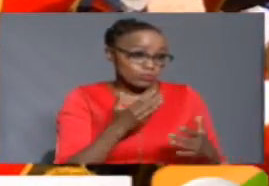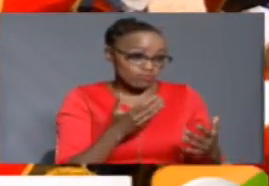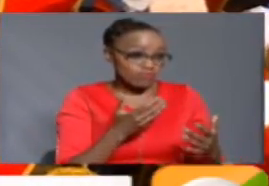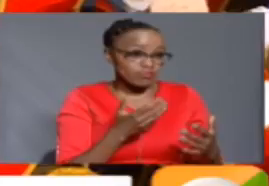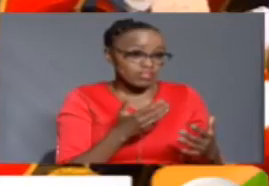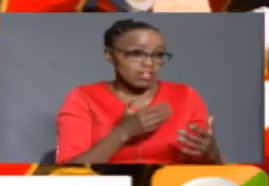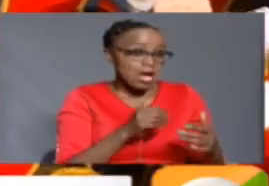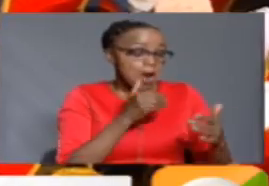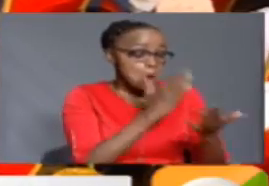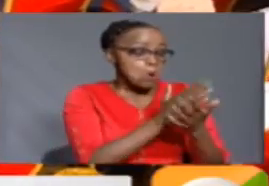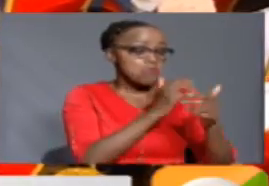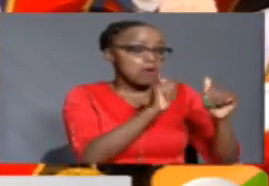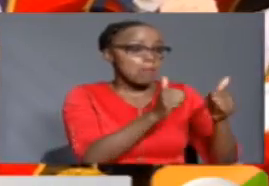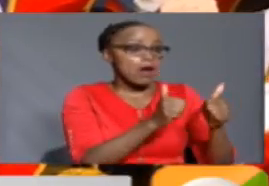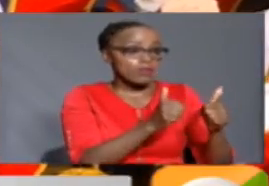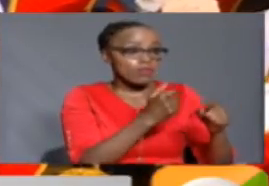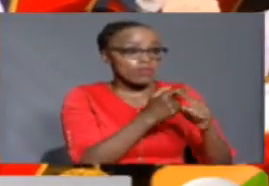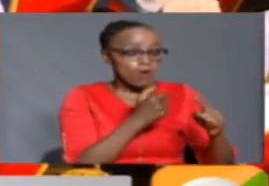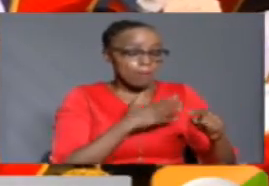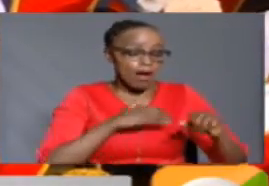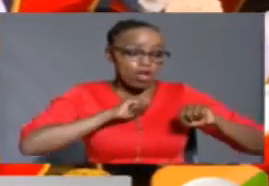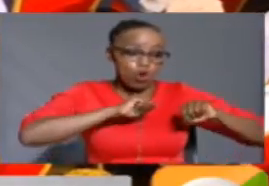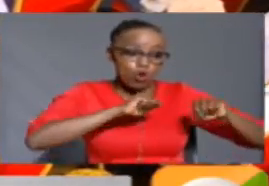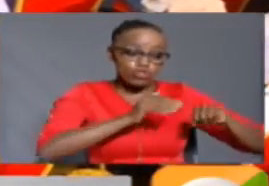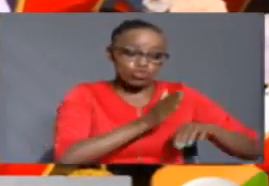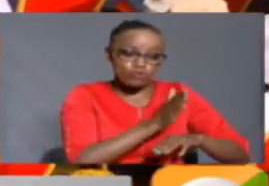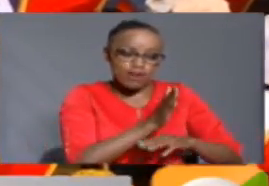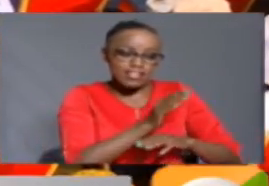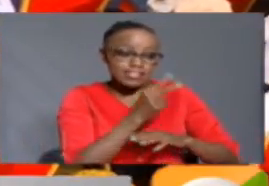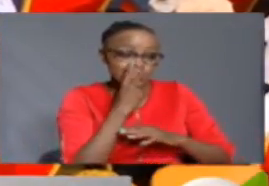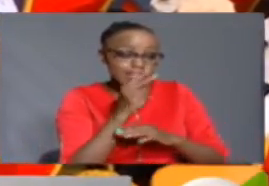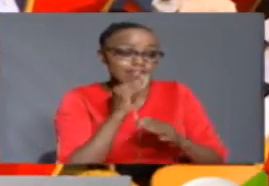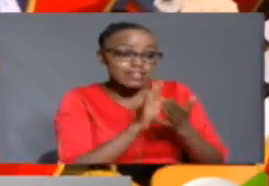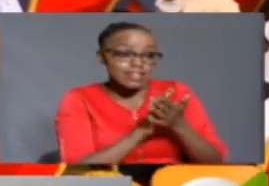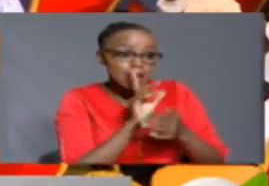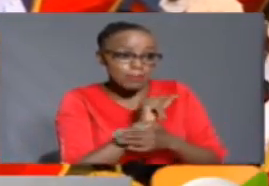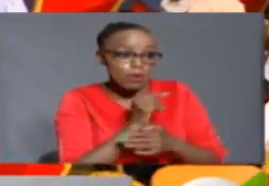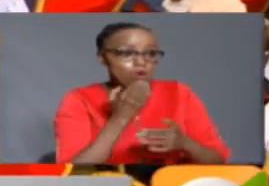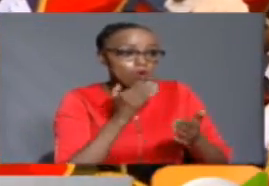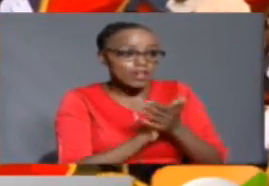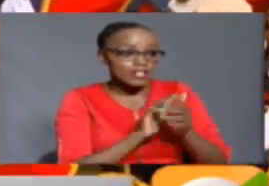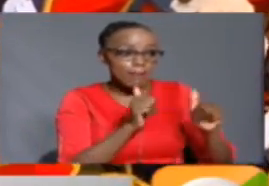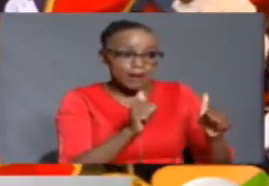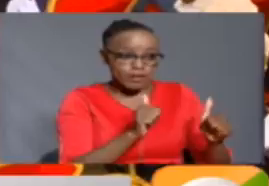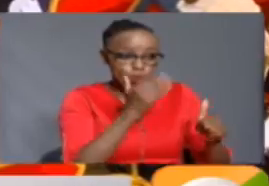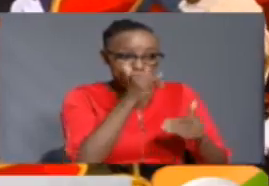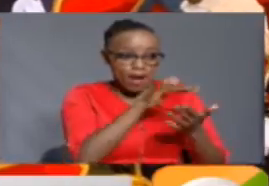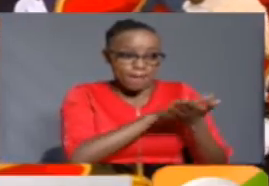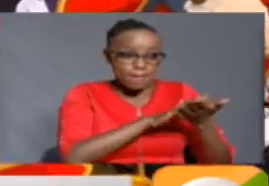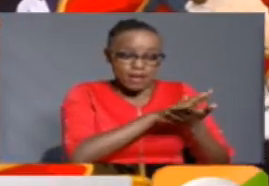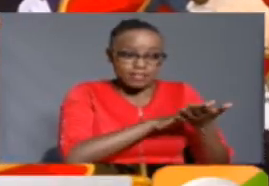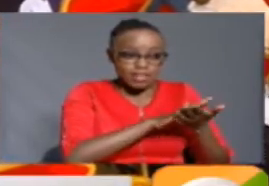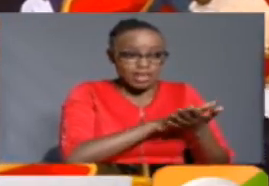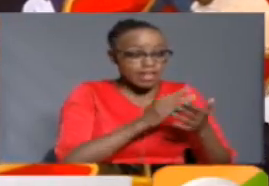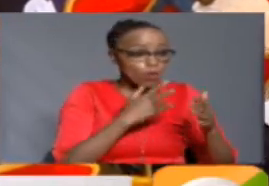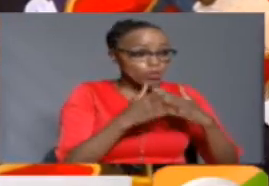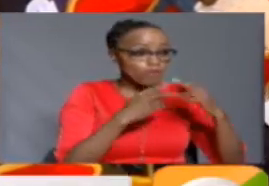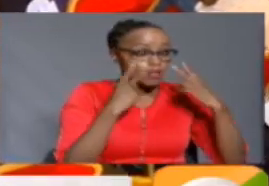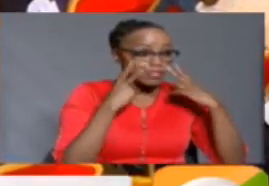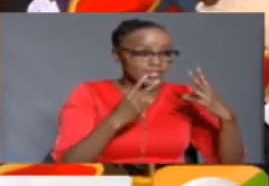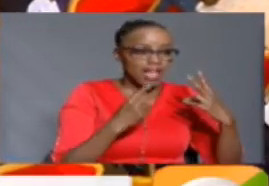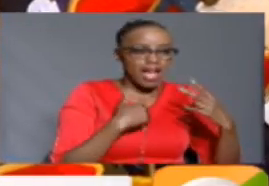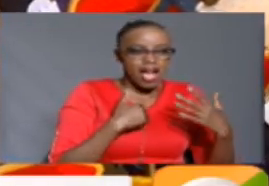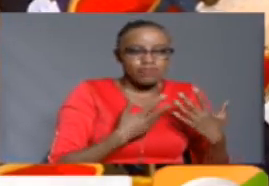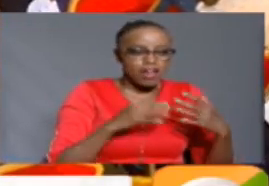I'm yet to confirm from my branch officials whether they have seen that letter or not. Because basically what I've seen is the governor